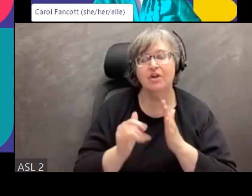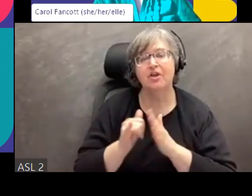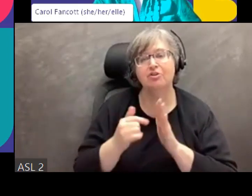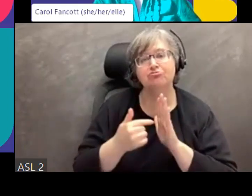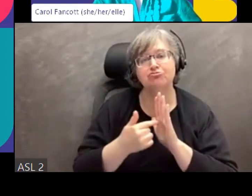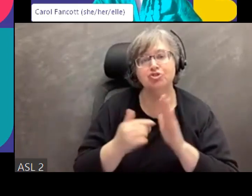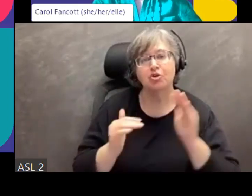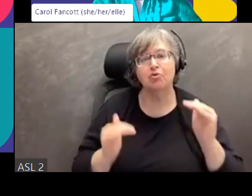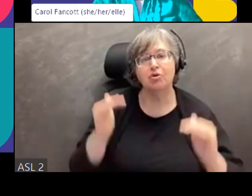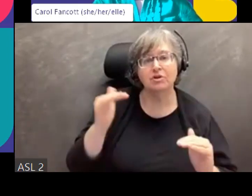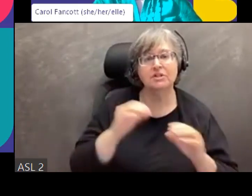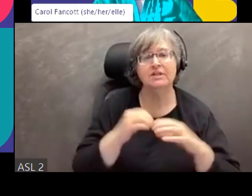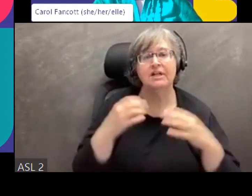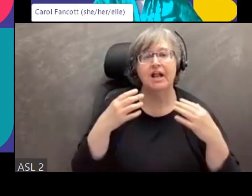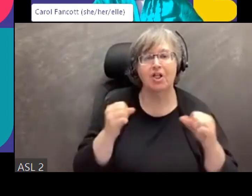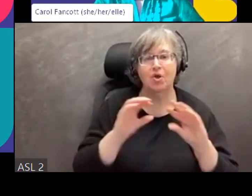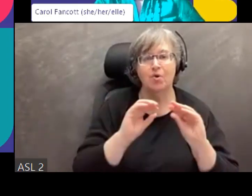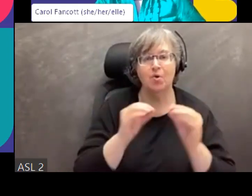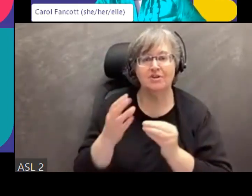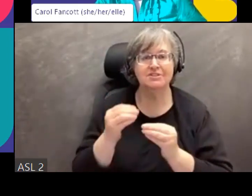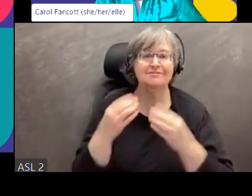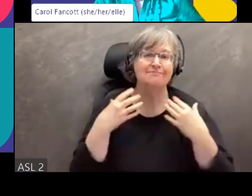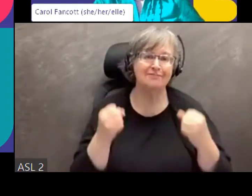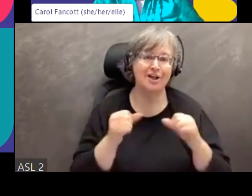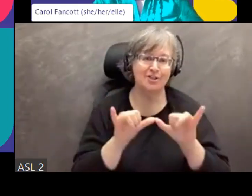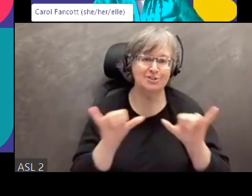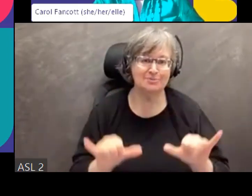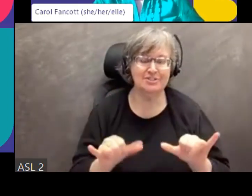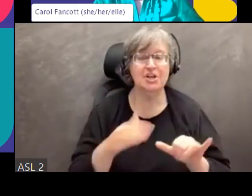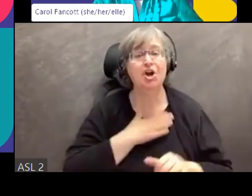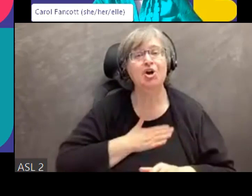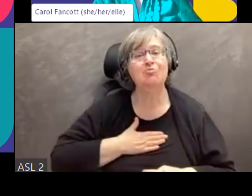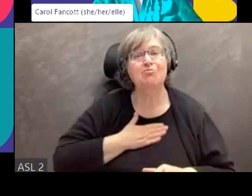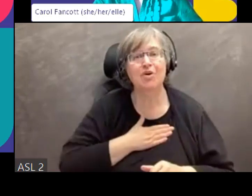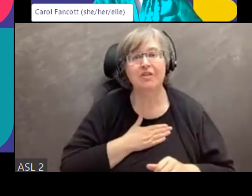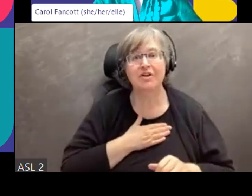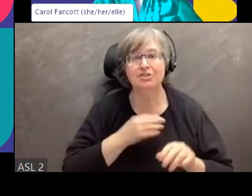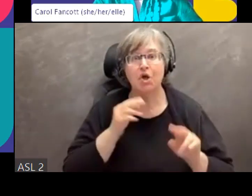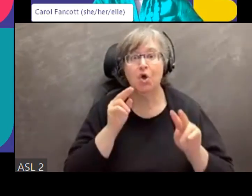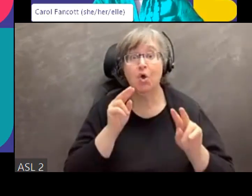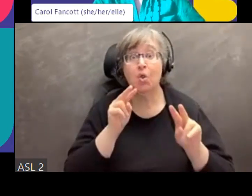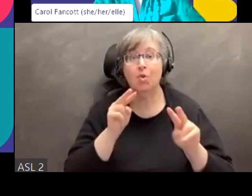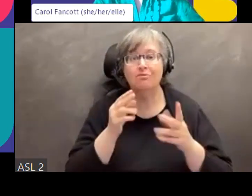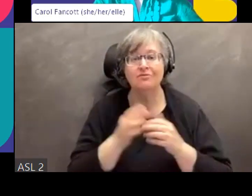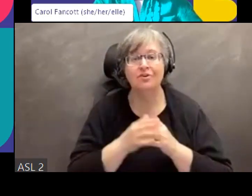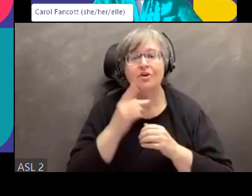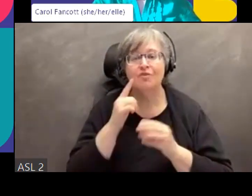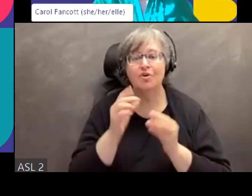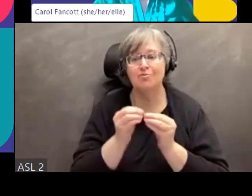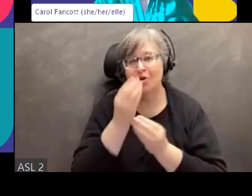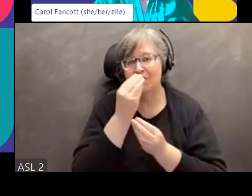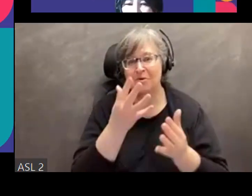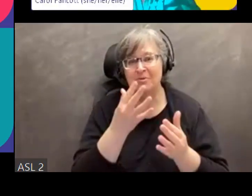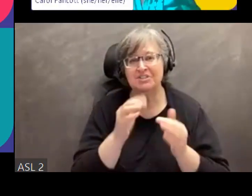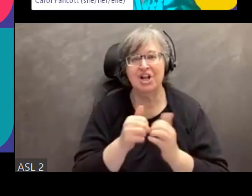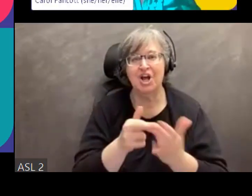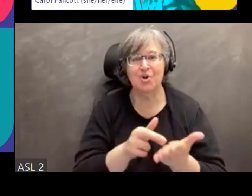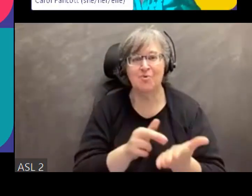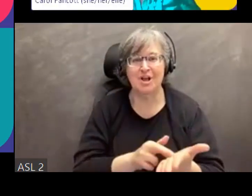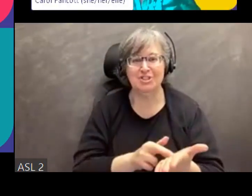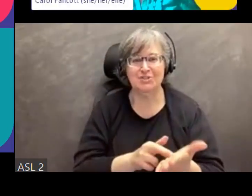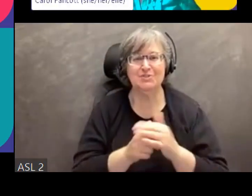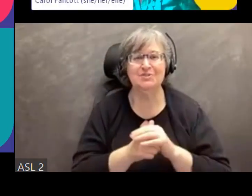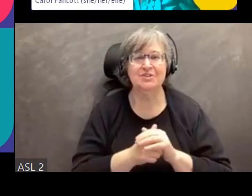to address inequity within health organizations and health systems. So please look out for more information about these sessions and